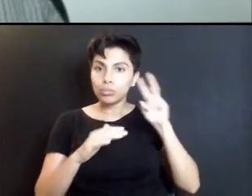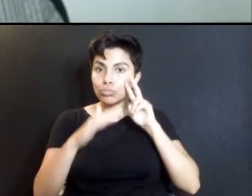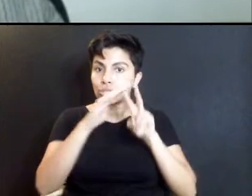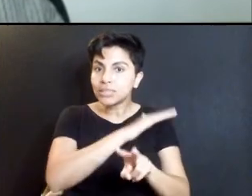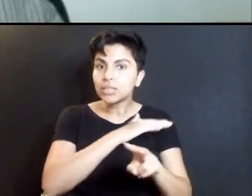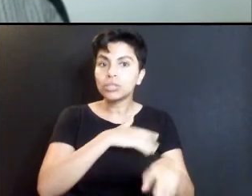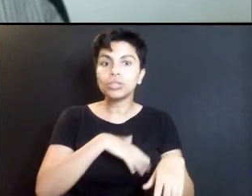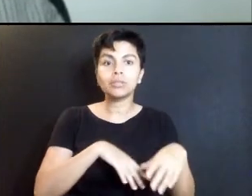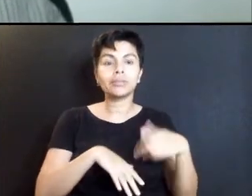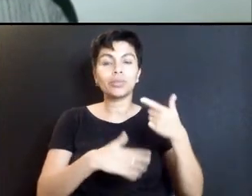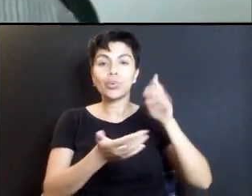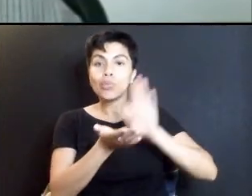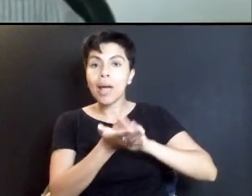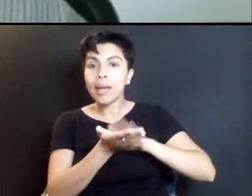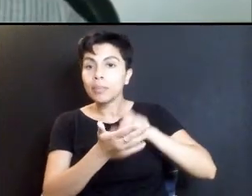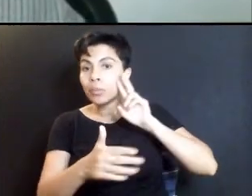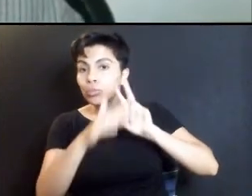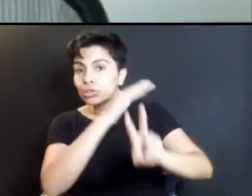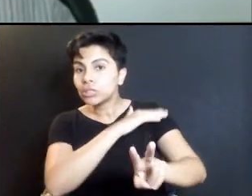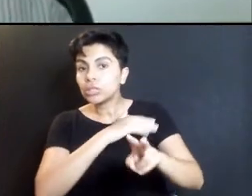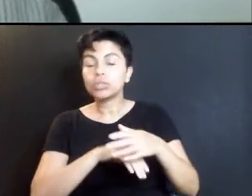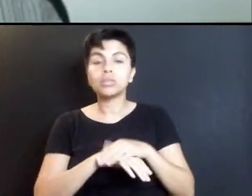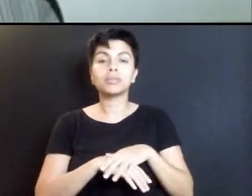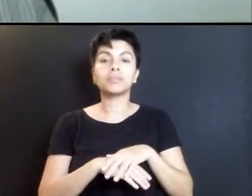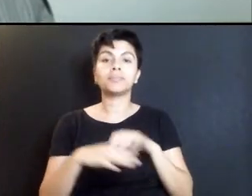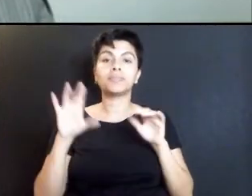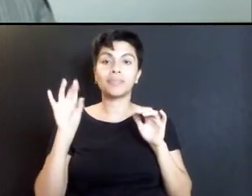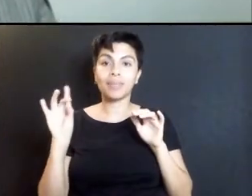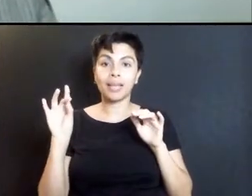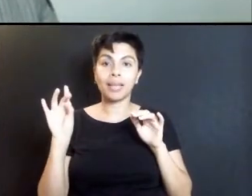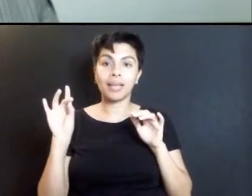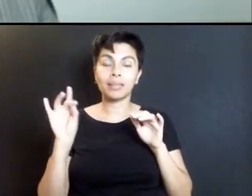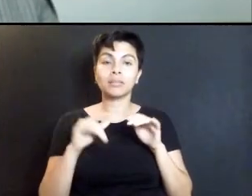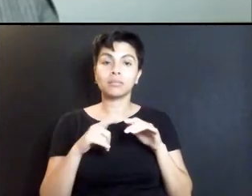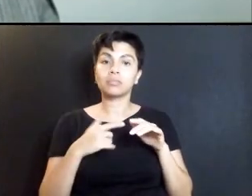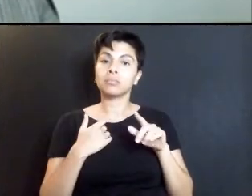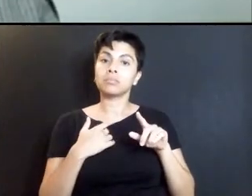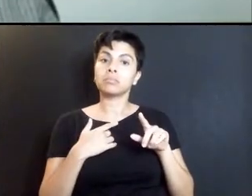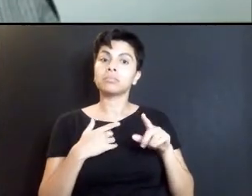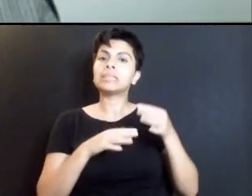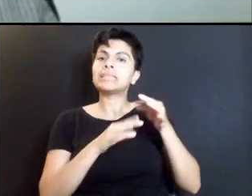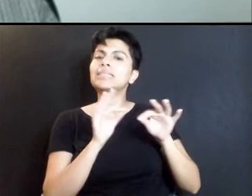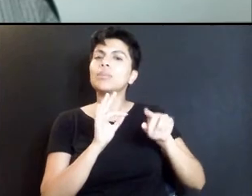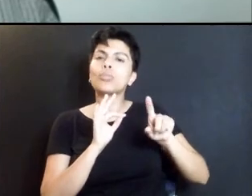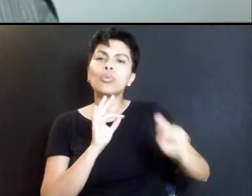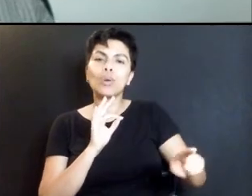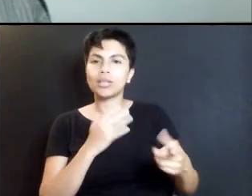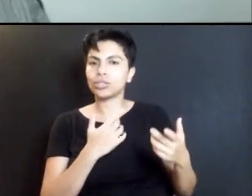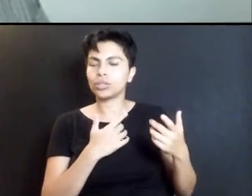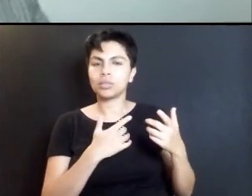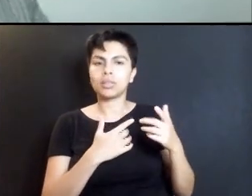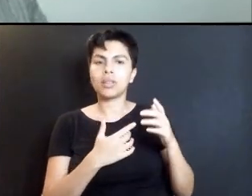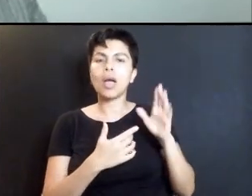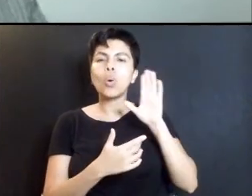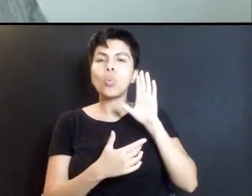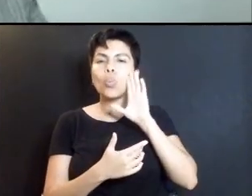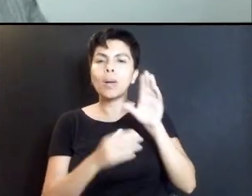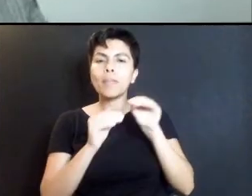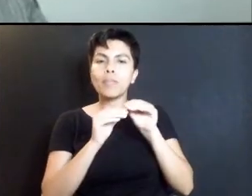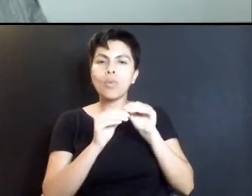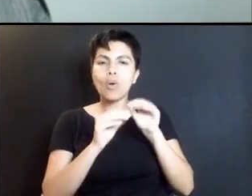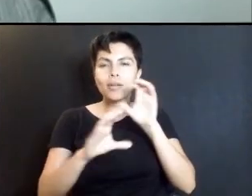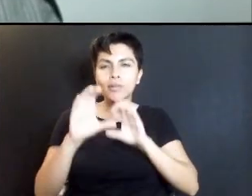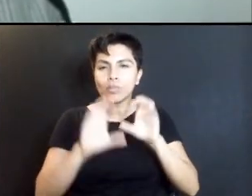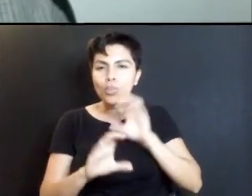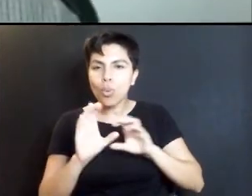predictions, including rhyming predictions. Number 8, ask simple questions that explore feelings and